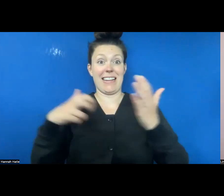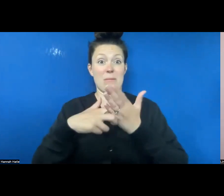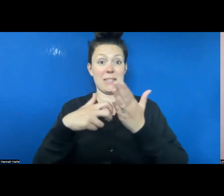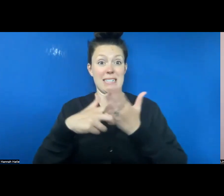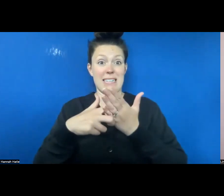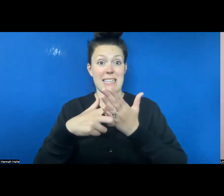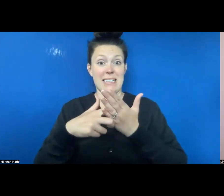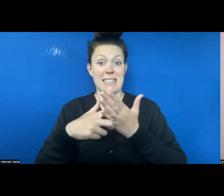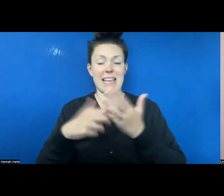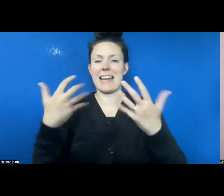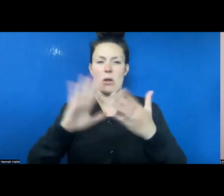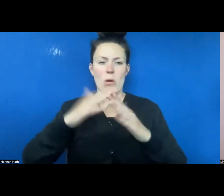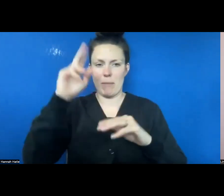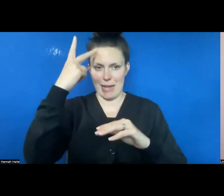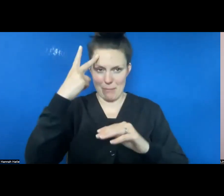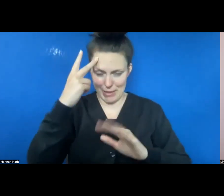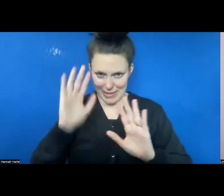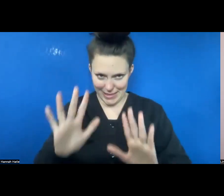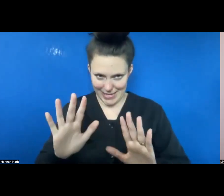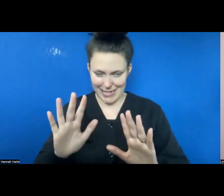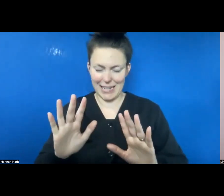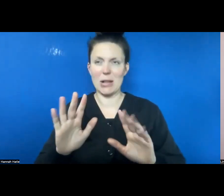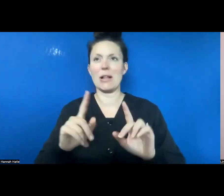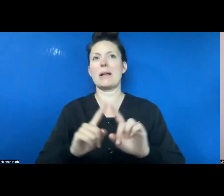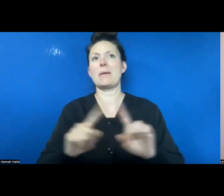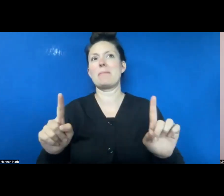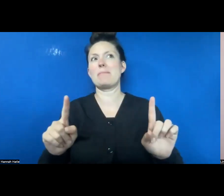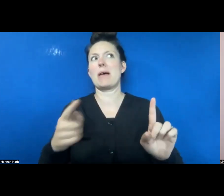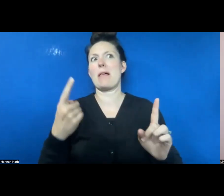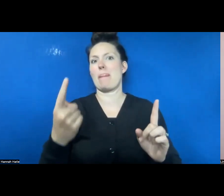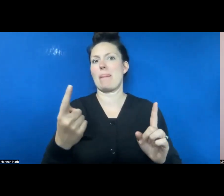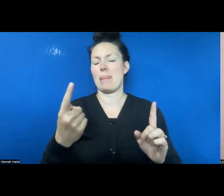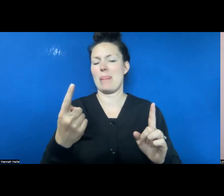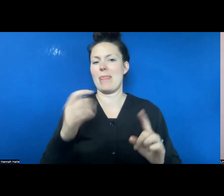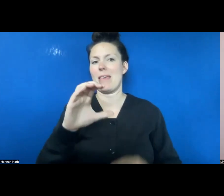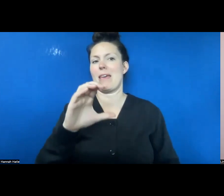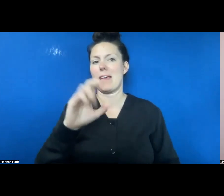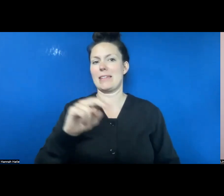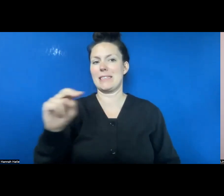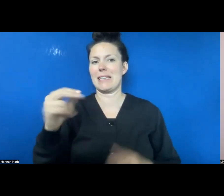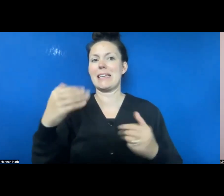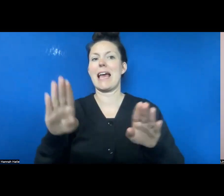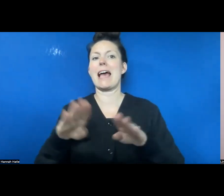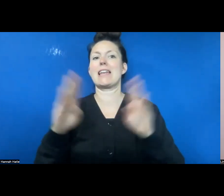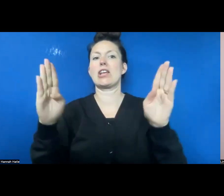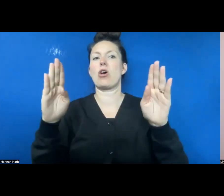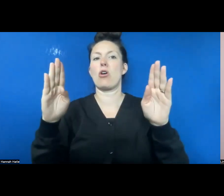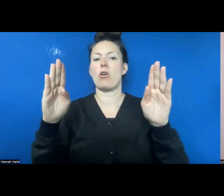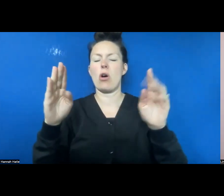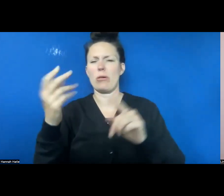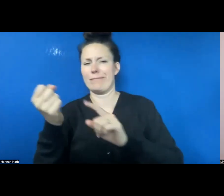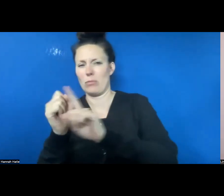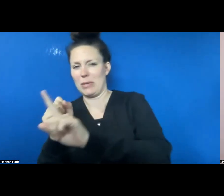and I don't want to get political, so I'm going to kind of vague, but there was a big CNN open stadium conversation. 1 second,